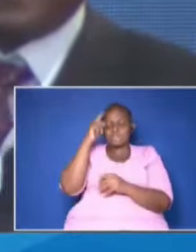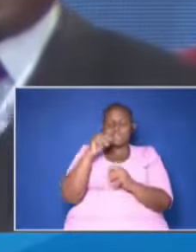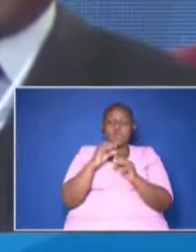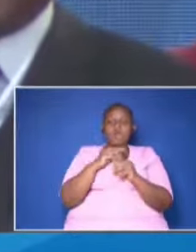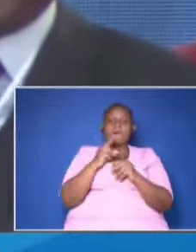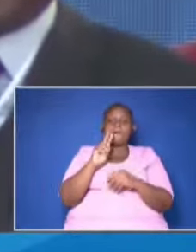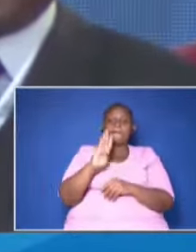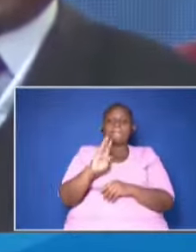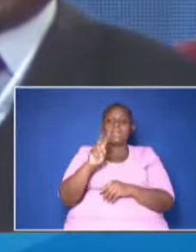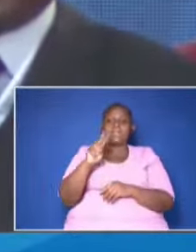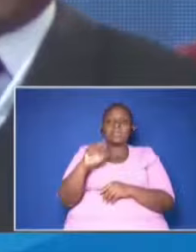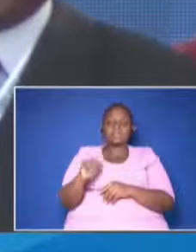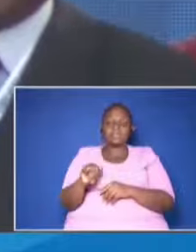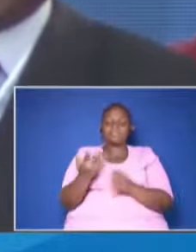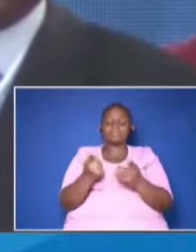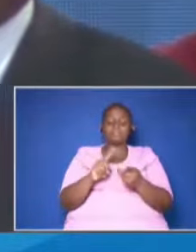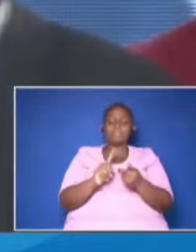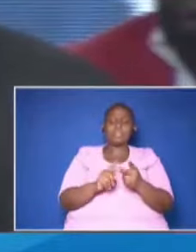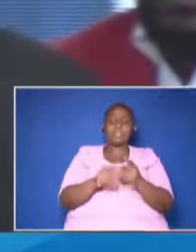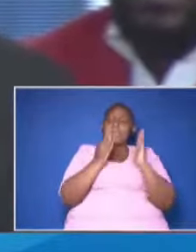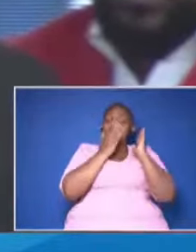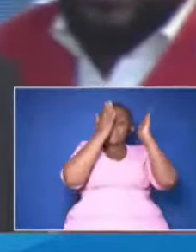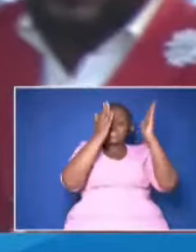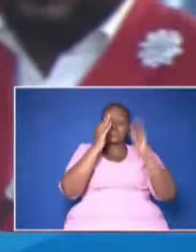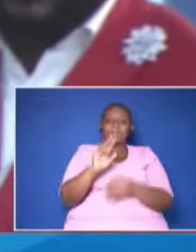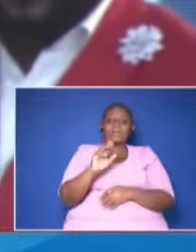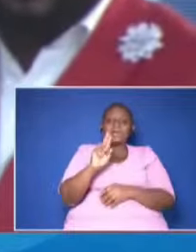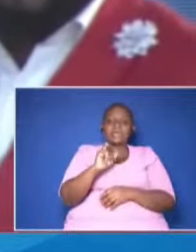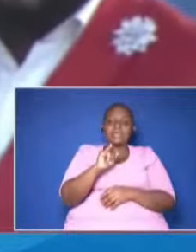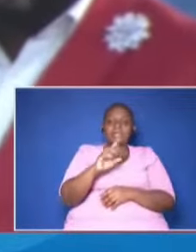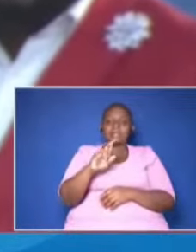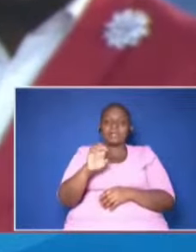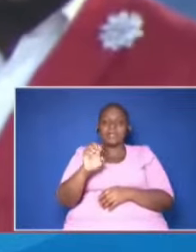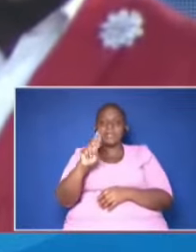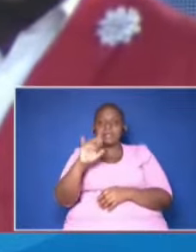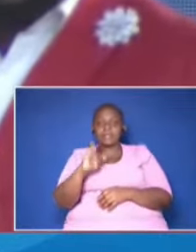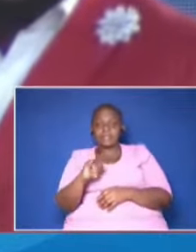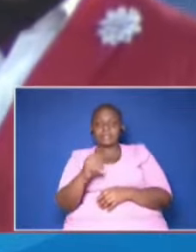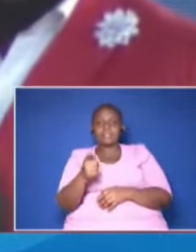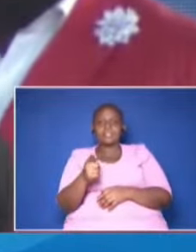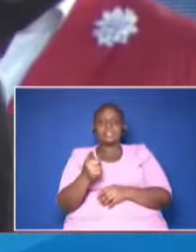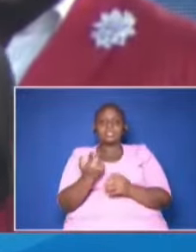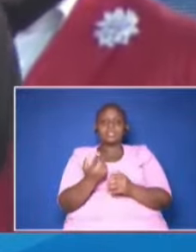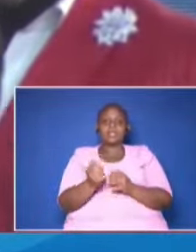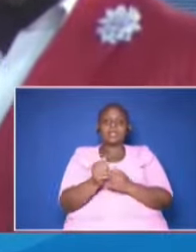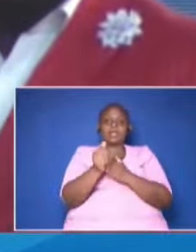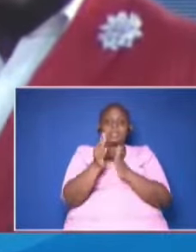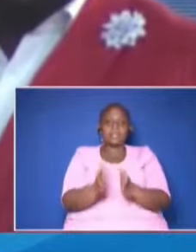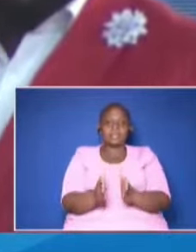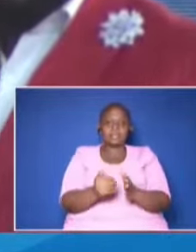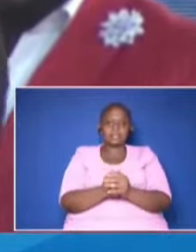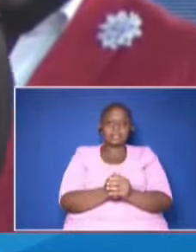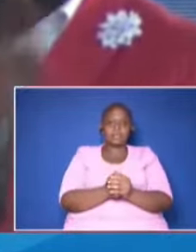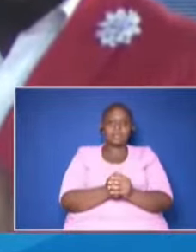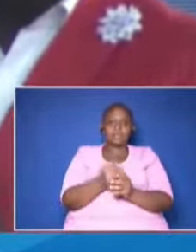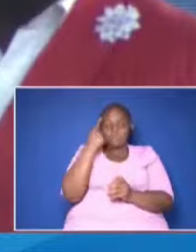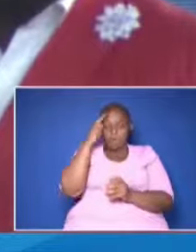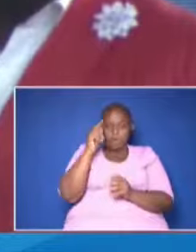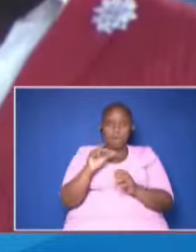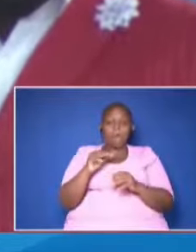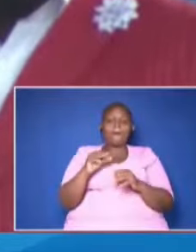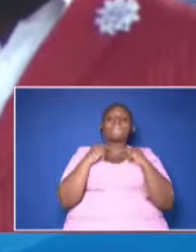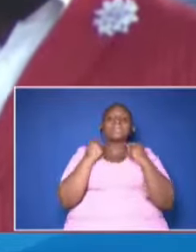Bishop the man who did the mobilization of all this C us to go to Every pastor's Fellowship in